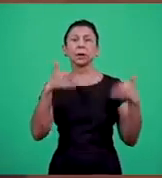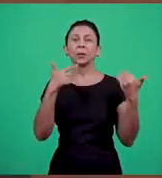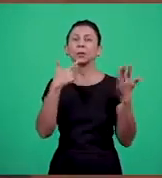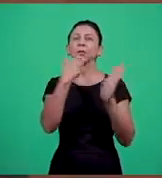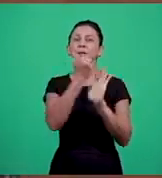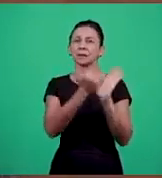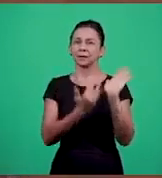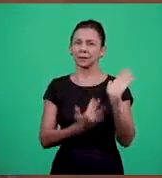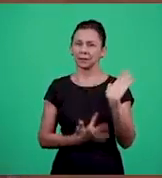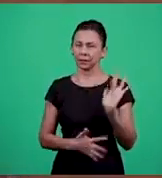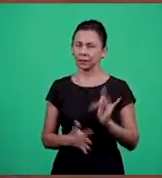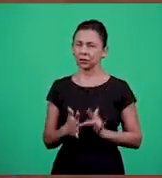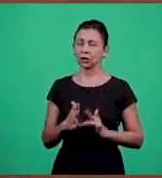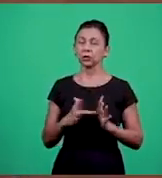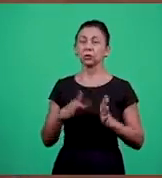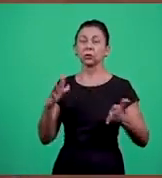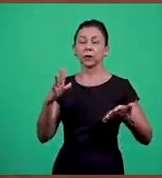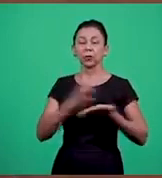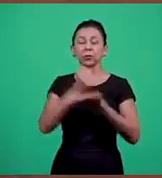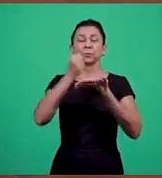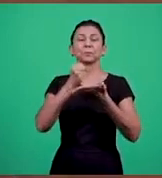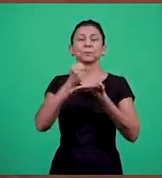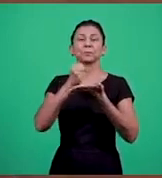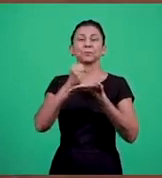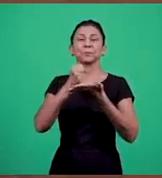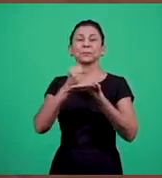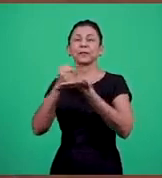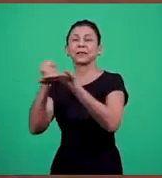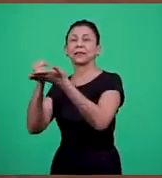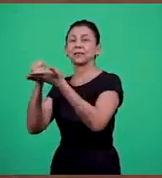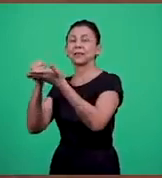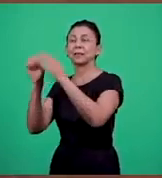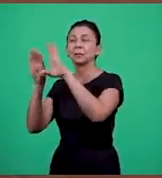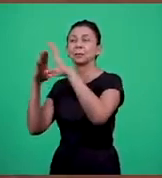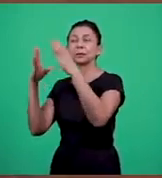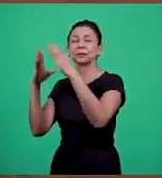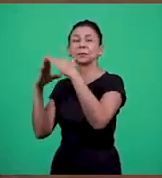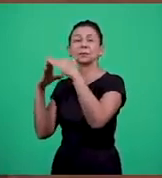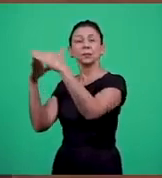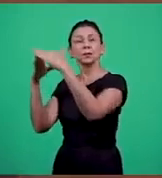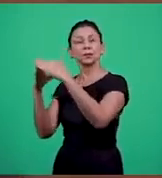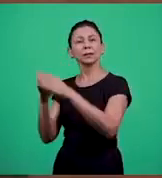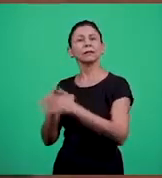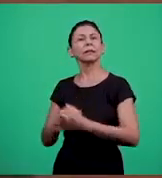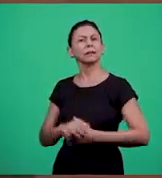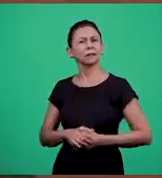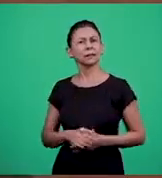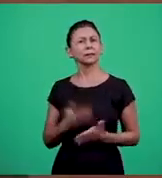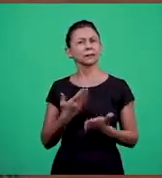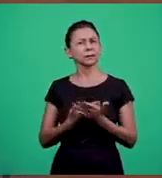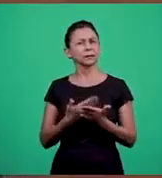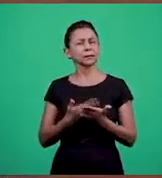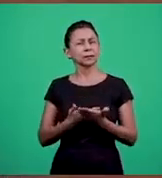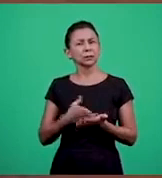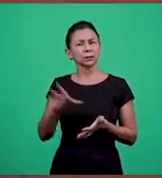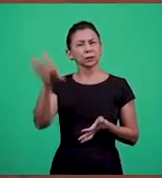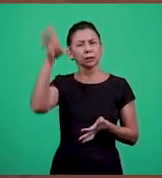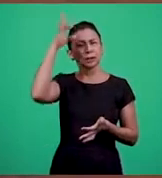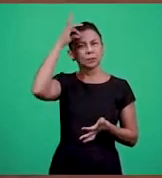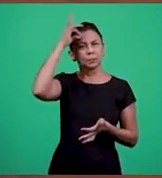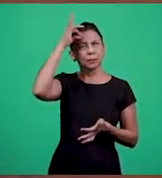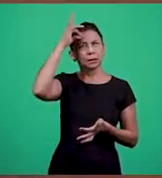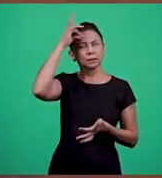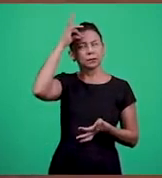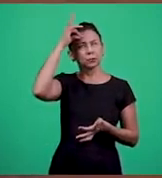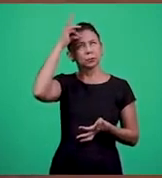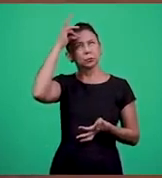of the sin. But the blood of Jesus also gives us eternal life. But why? Because